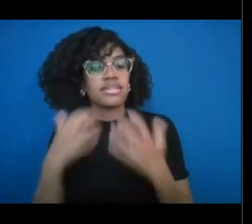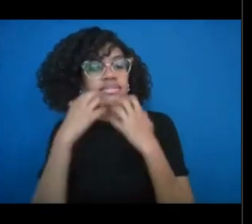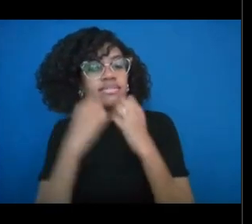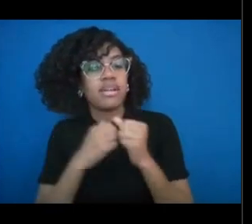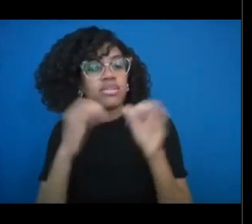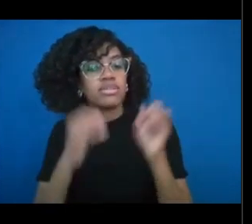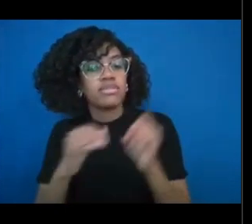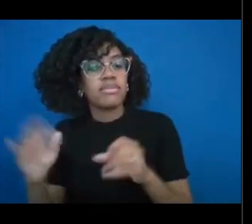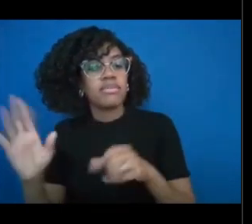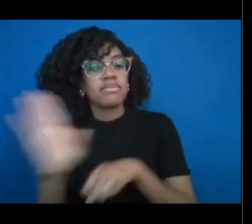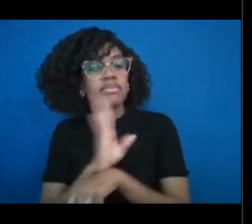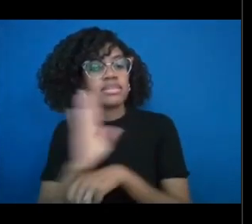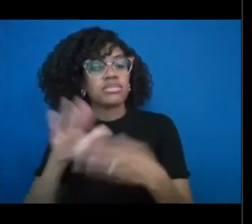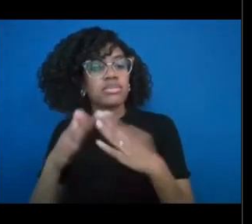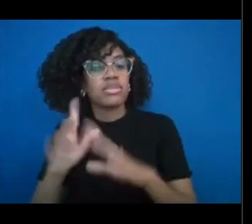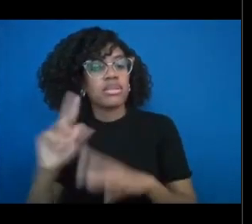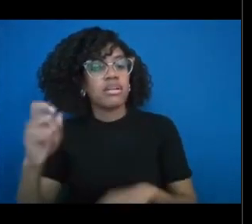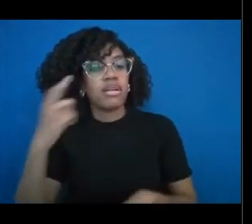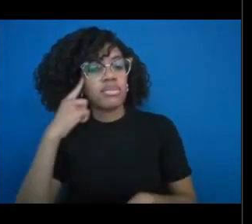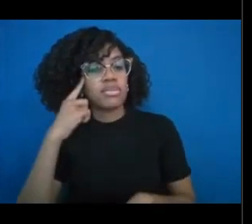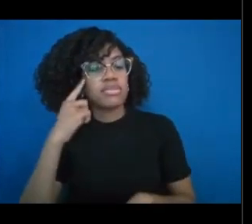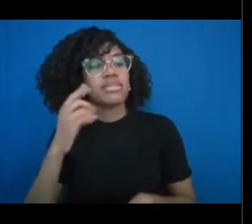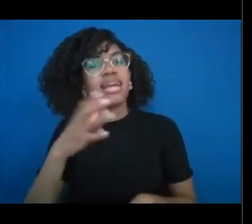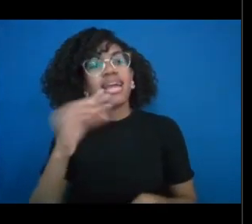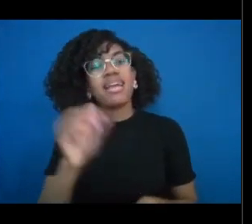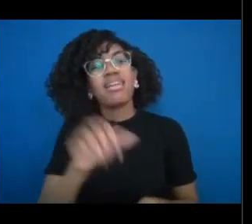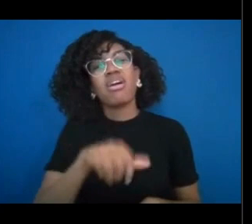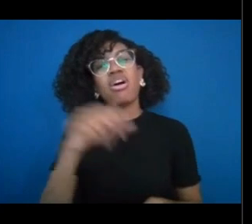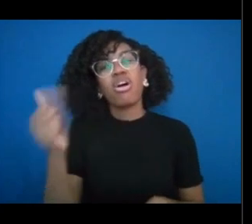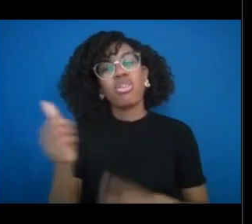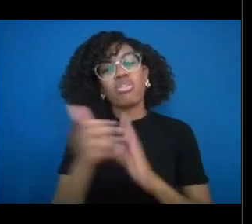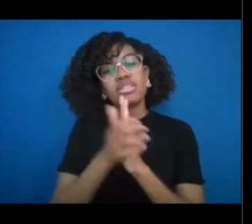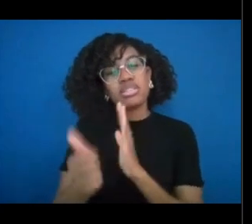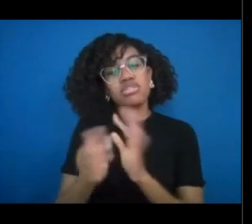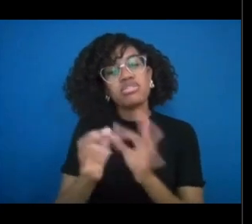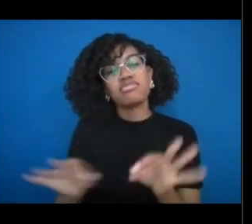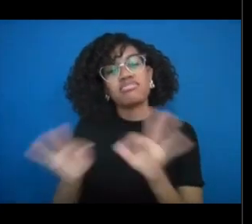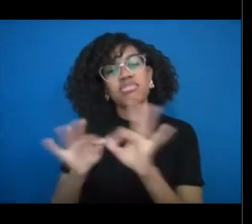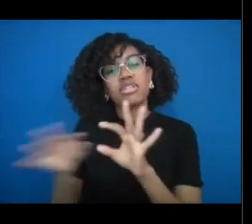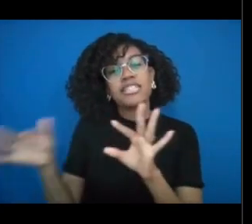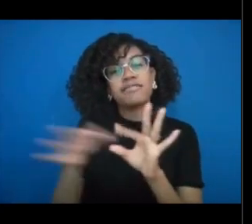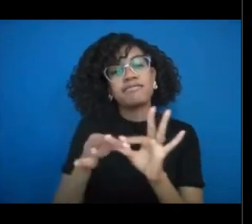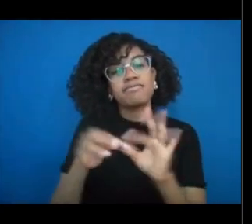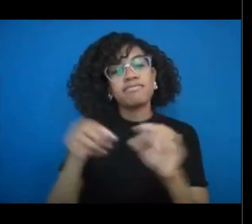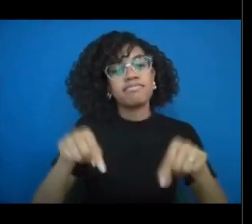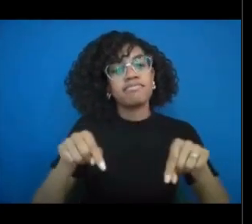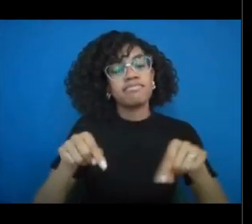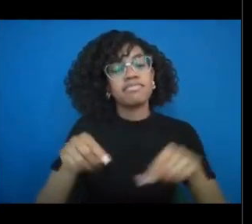here, which are other relevant skills that you as an applicant may